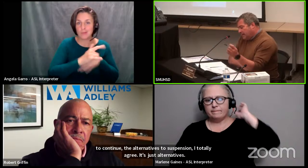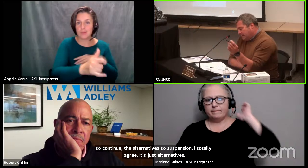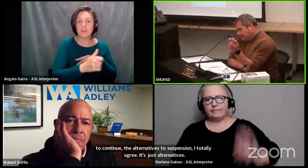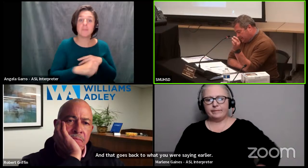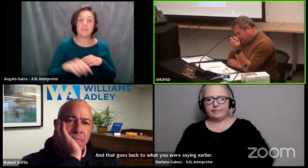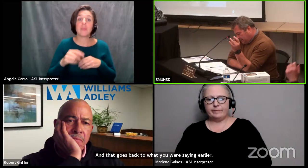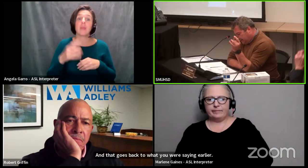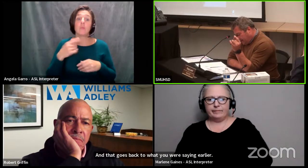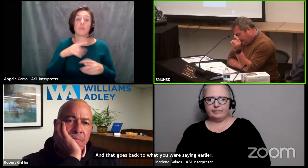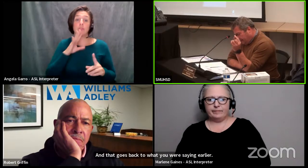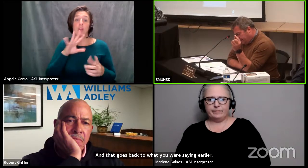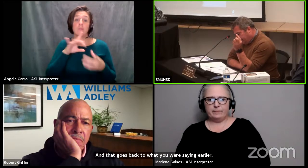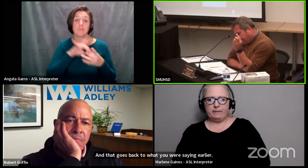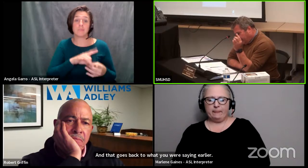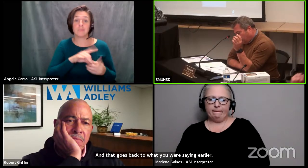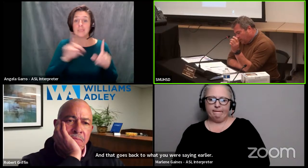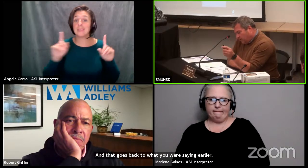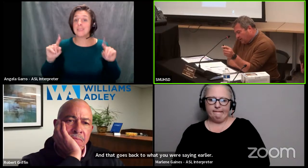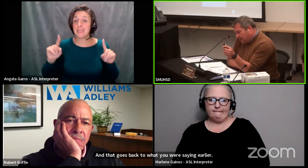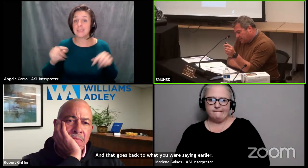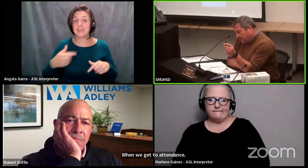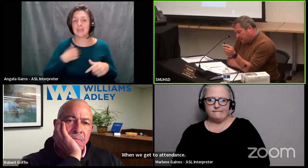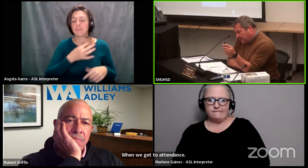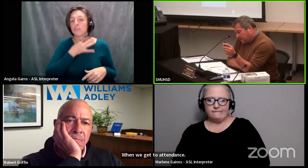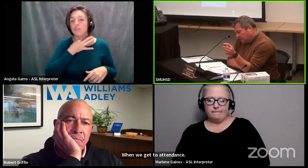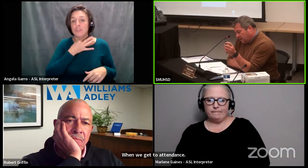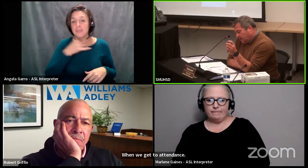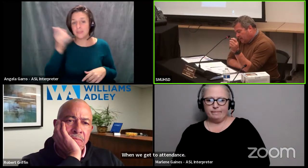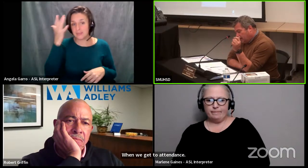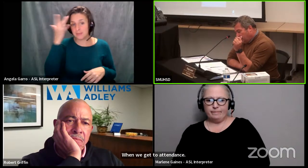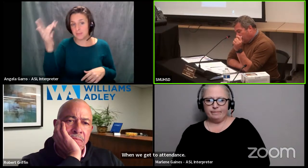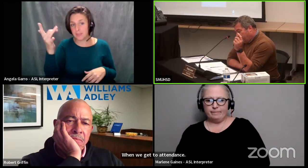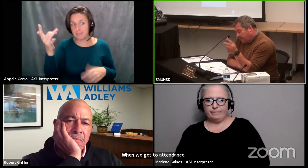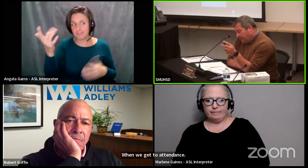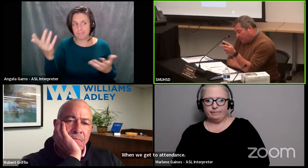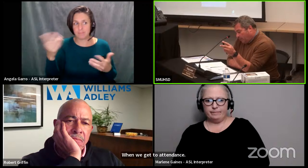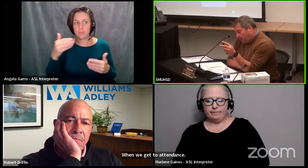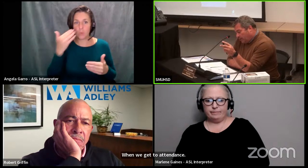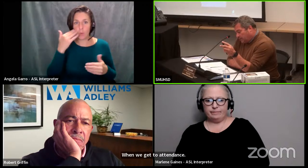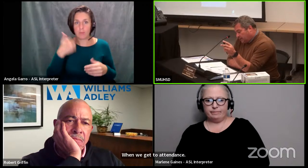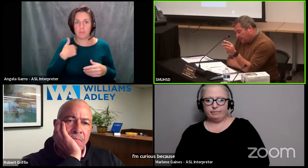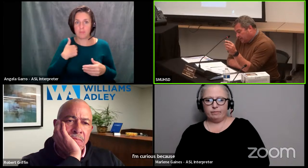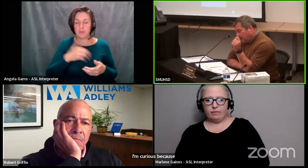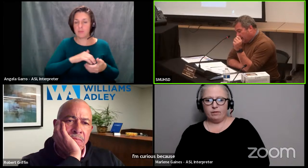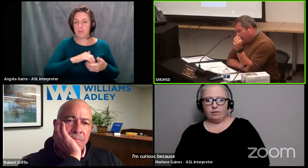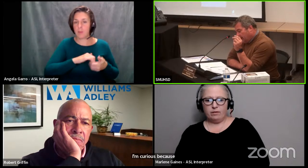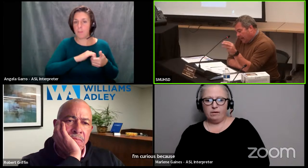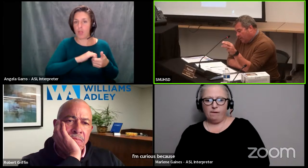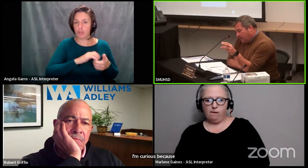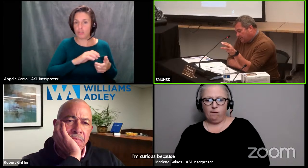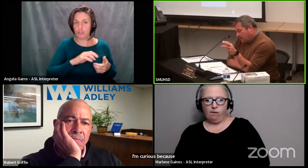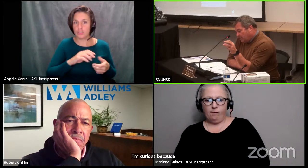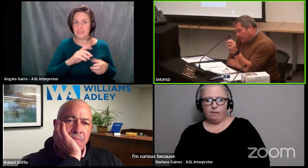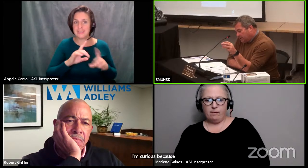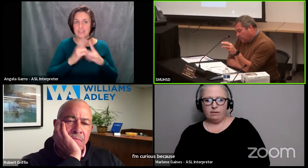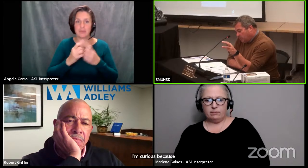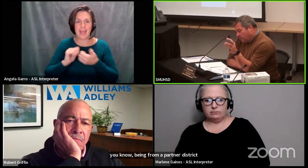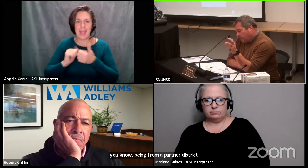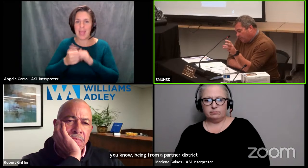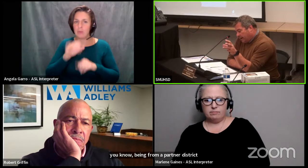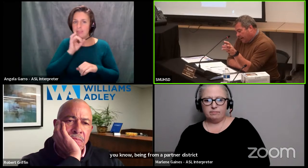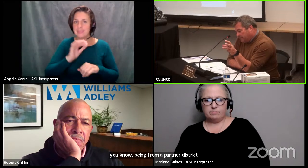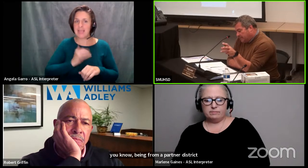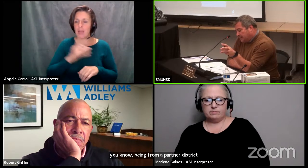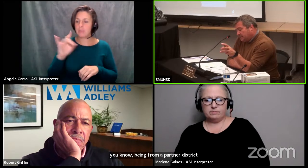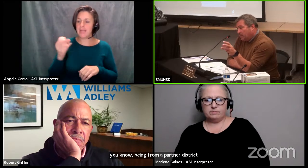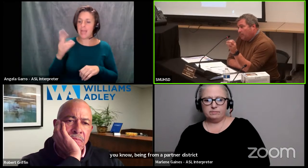to attendance, I'm curious because, being from a partner district, how is our dashboard for